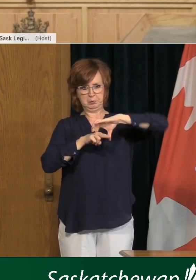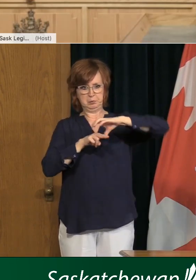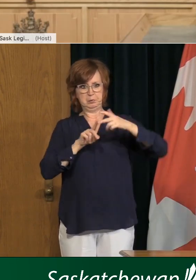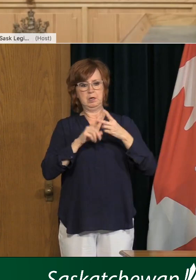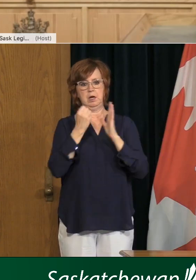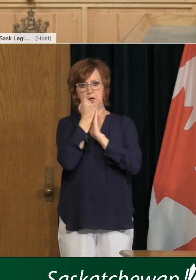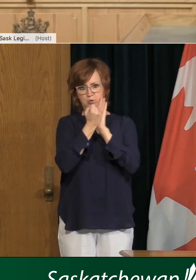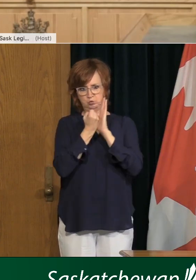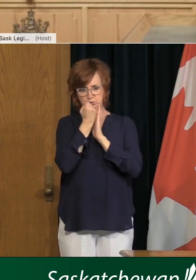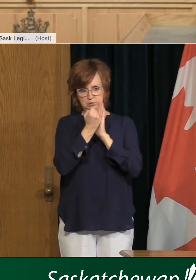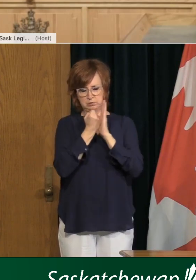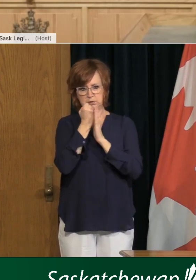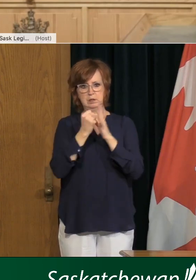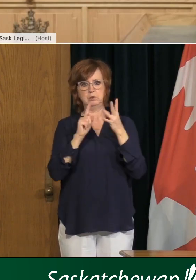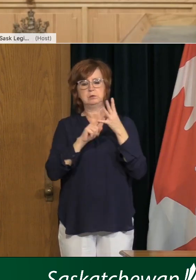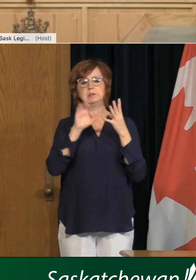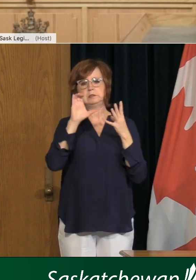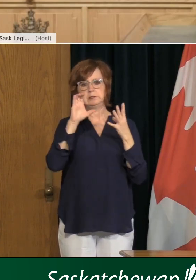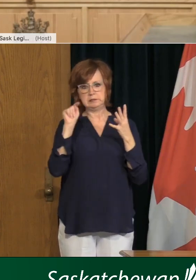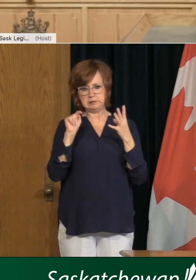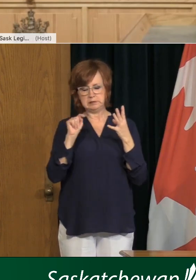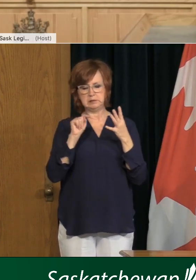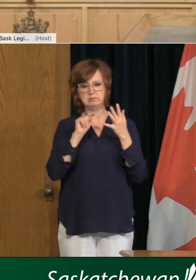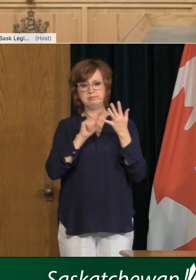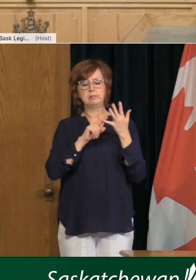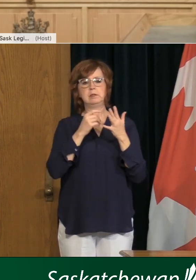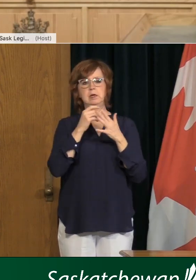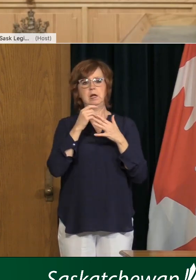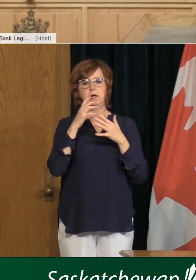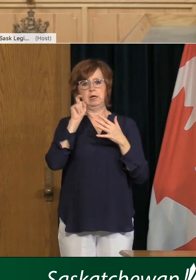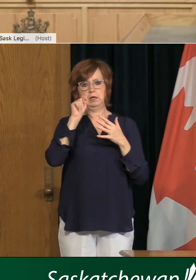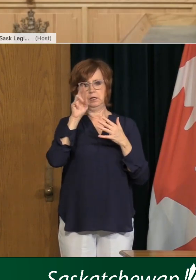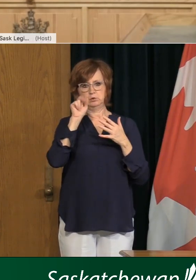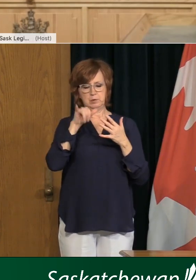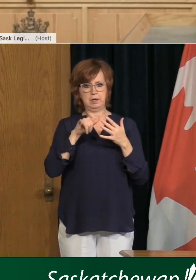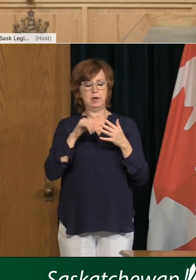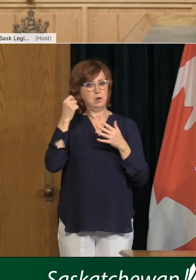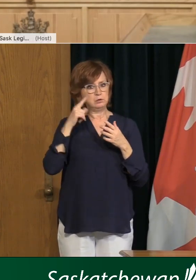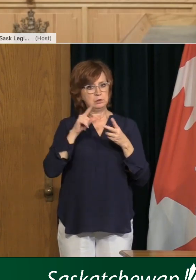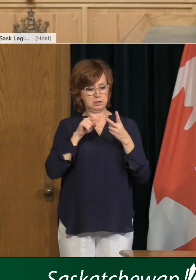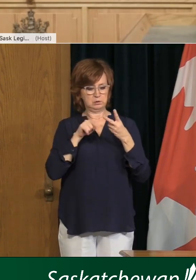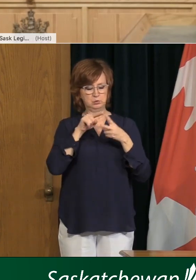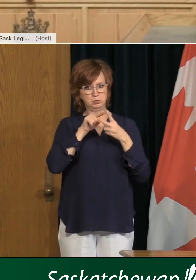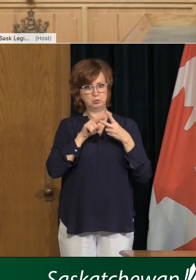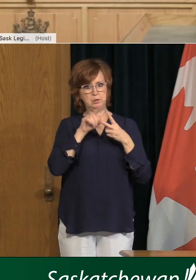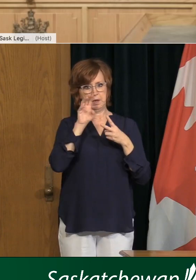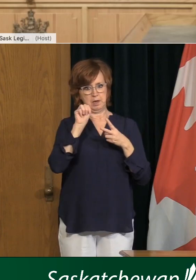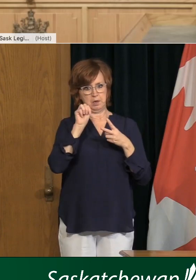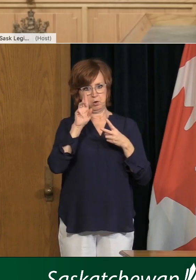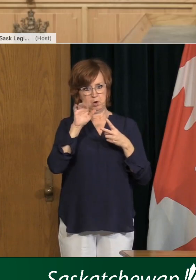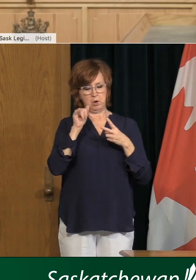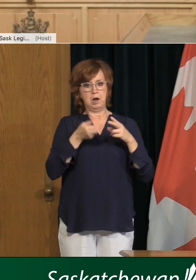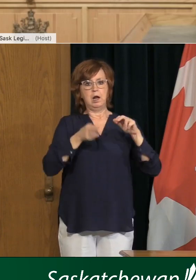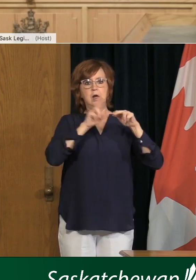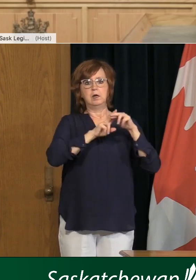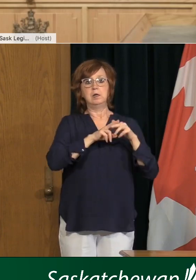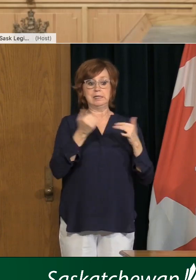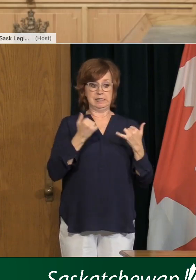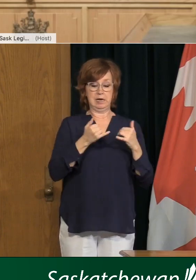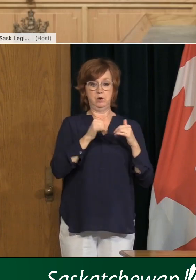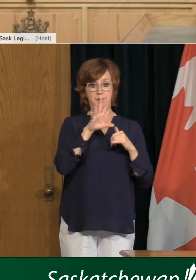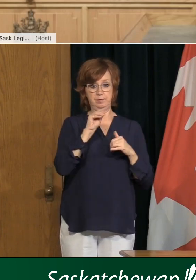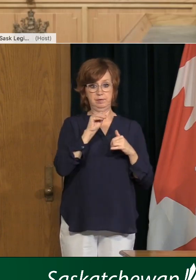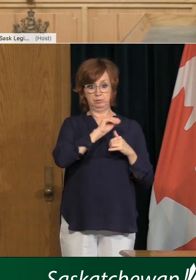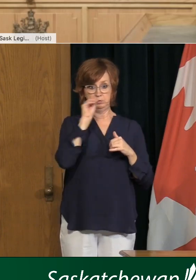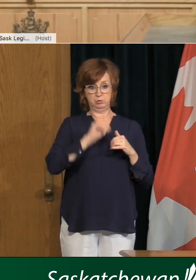modalities. And I'd like to just lift out 2 in particular. So MRI services will increase from the 50%